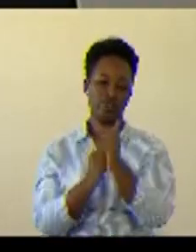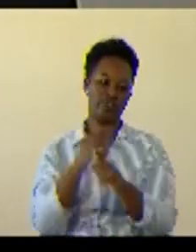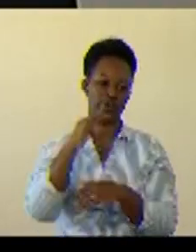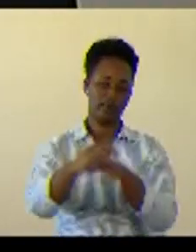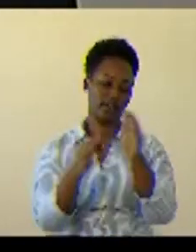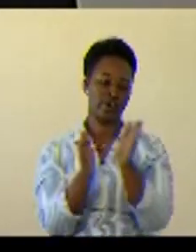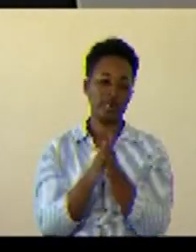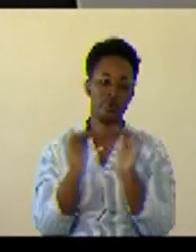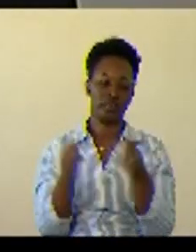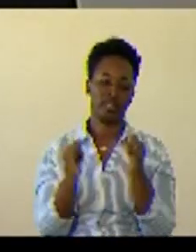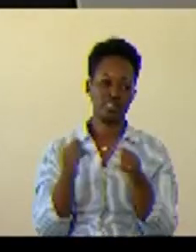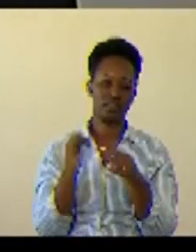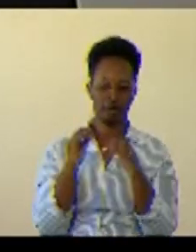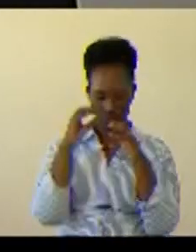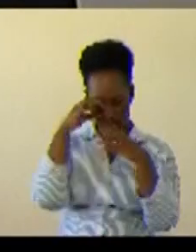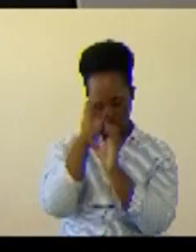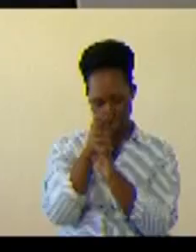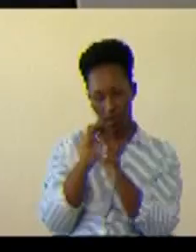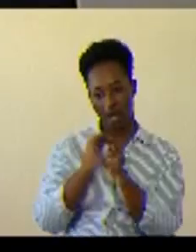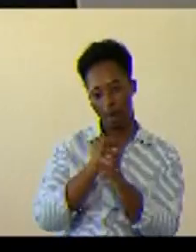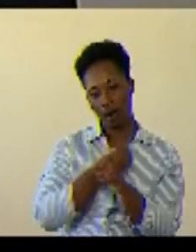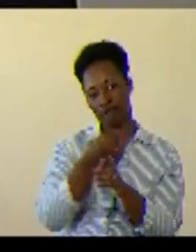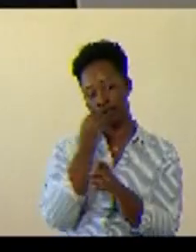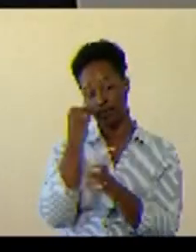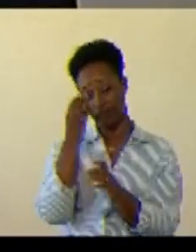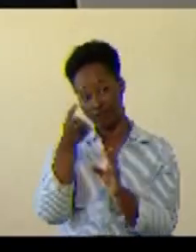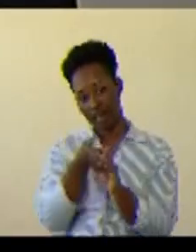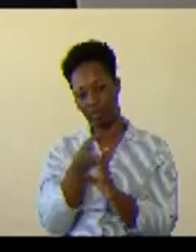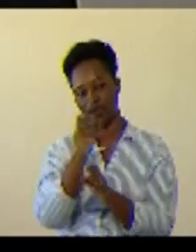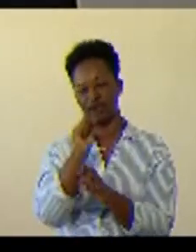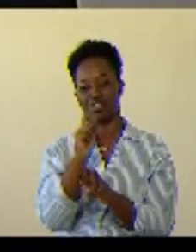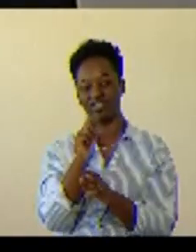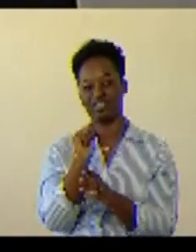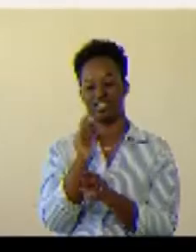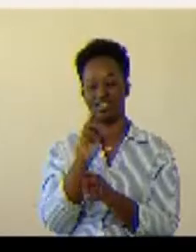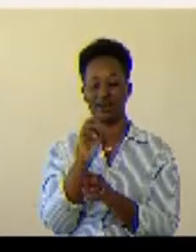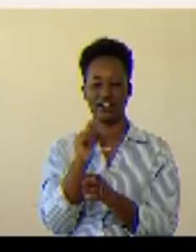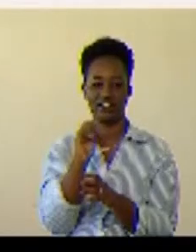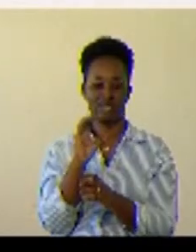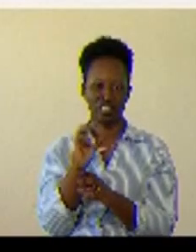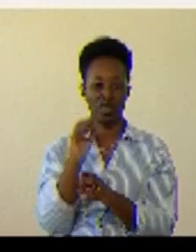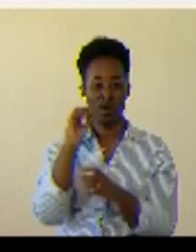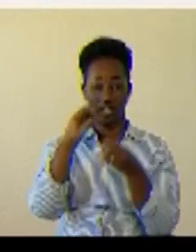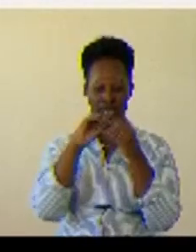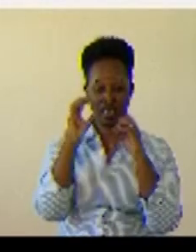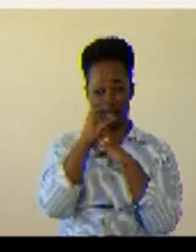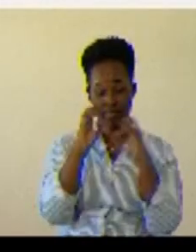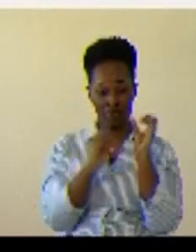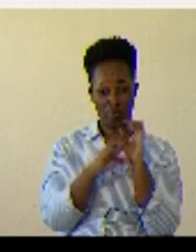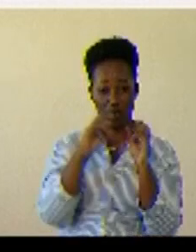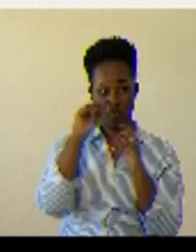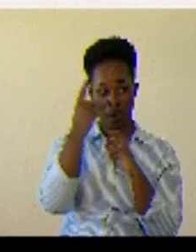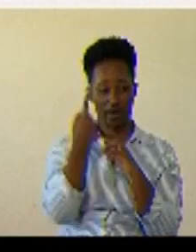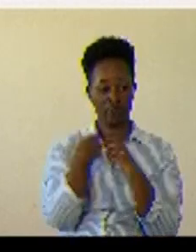test our food, whether the food contains starch. Number one chemical one that can just be used to test